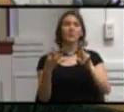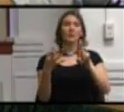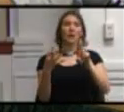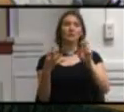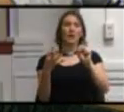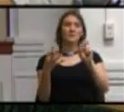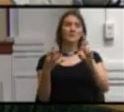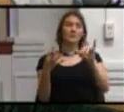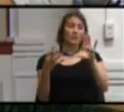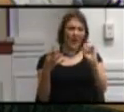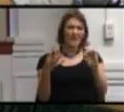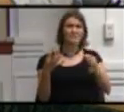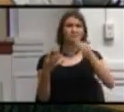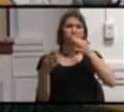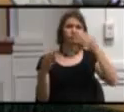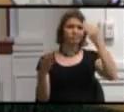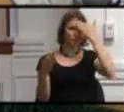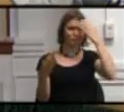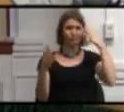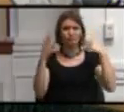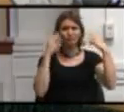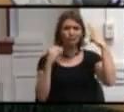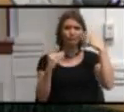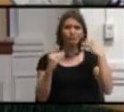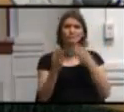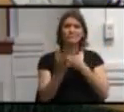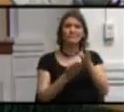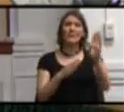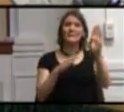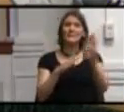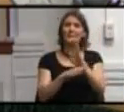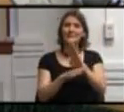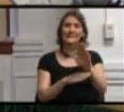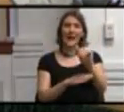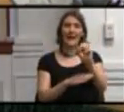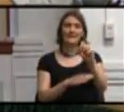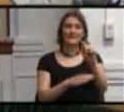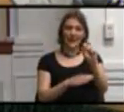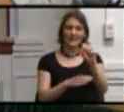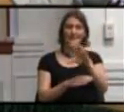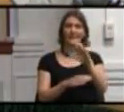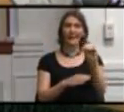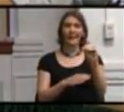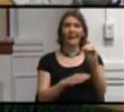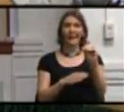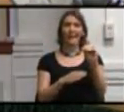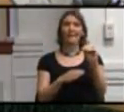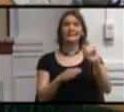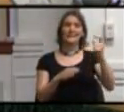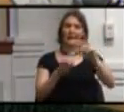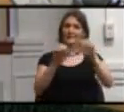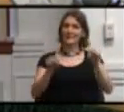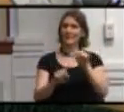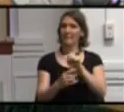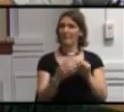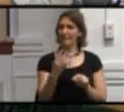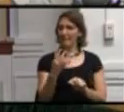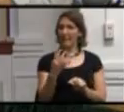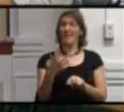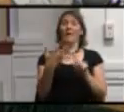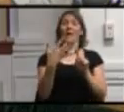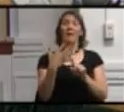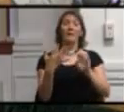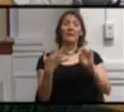who has got expertise in our commercial assets and our system of taxes, and then